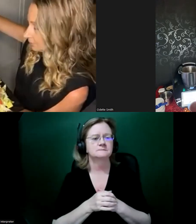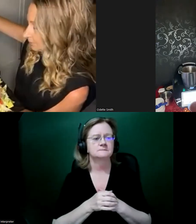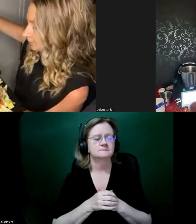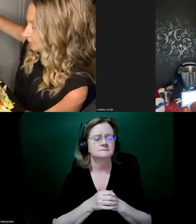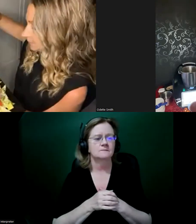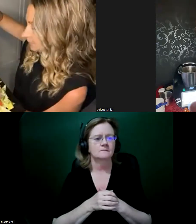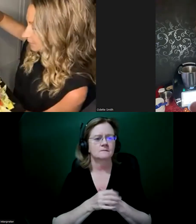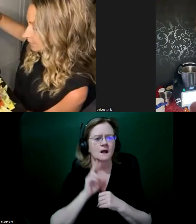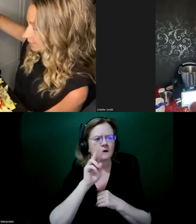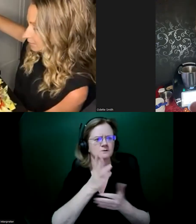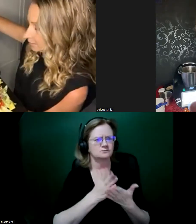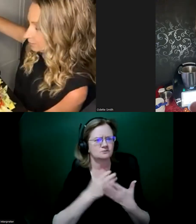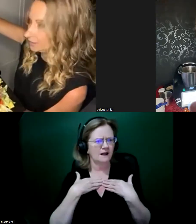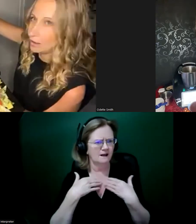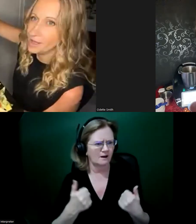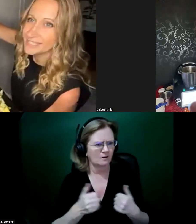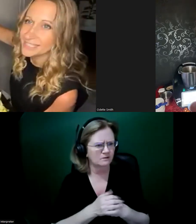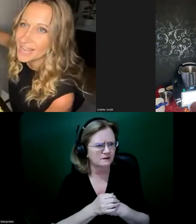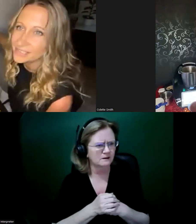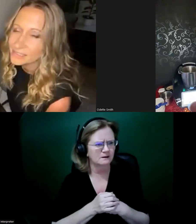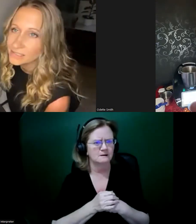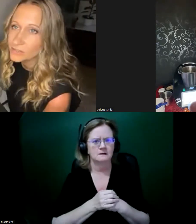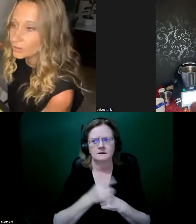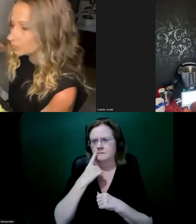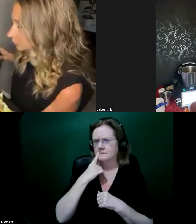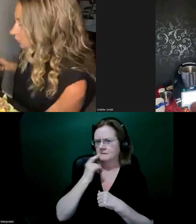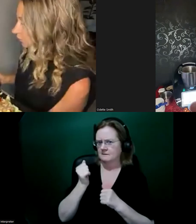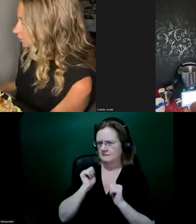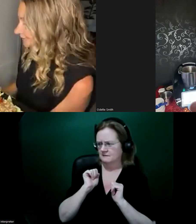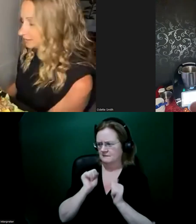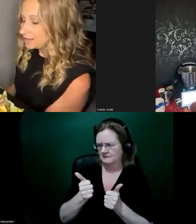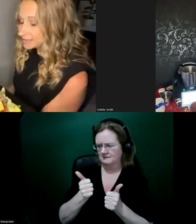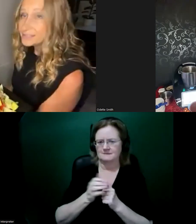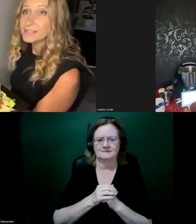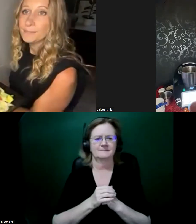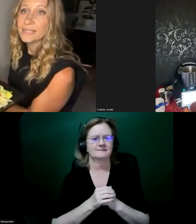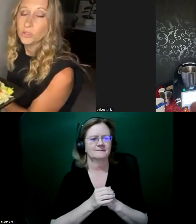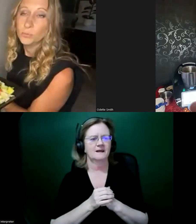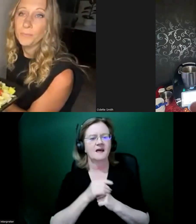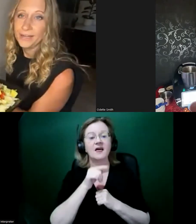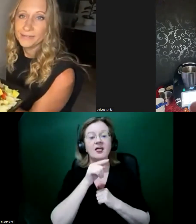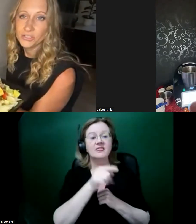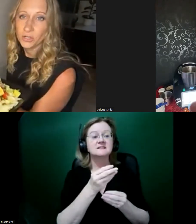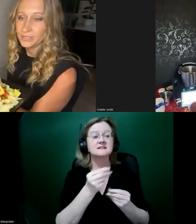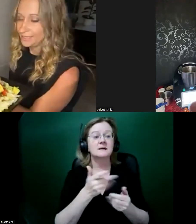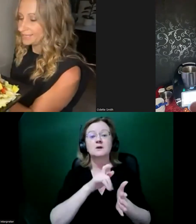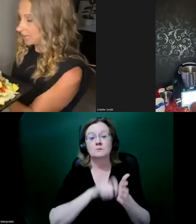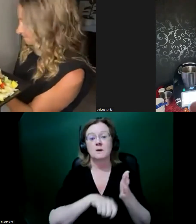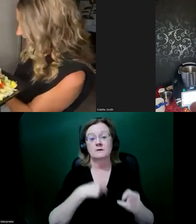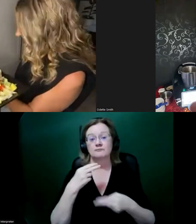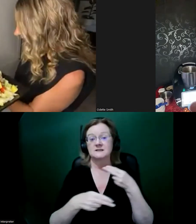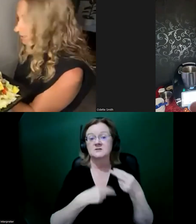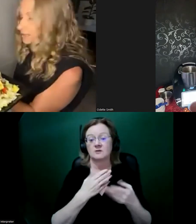That looks so healthy. Oh, it tastes so good. This is something that you would buy at a restaurant. It